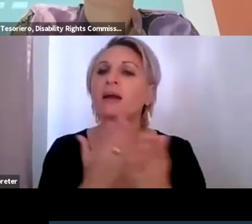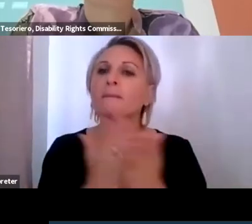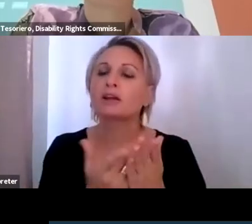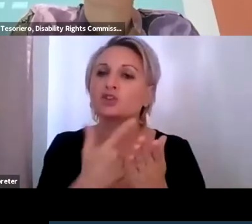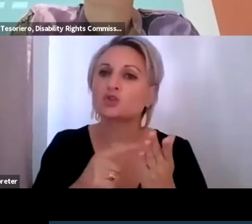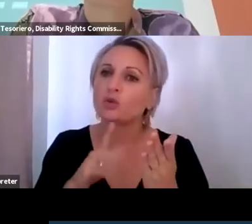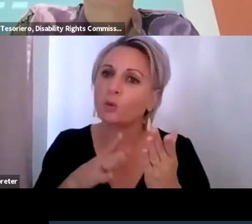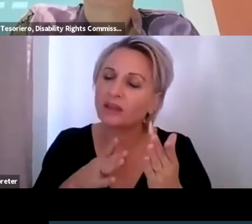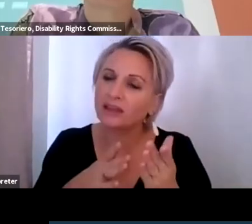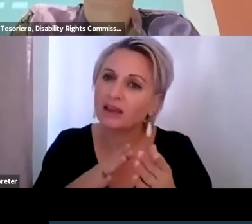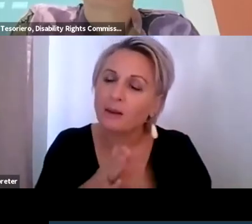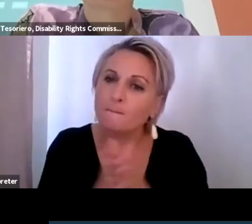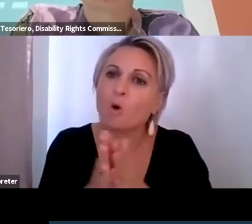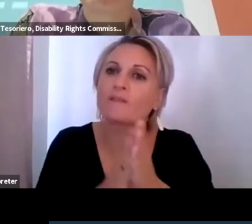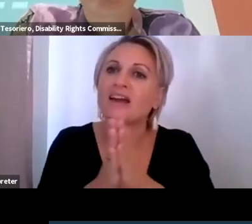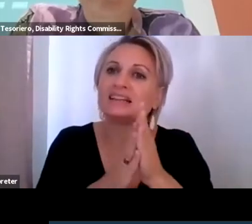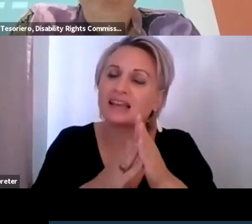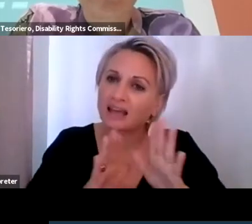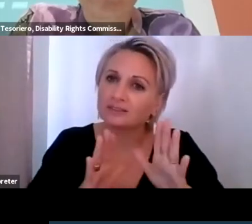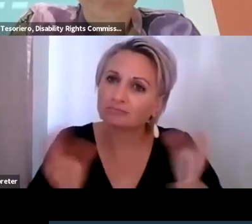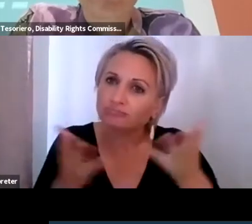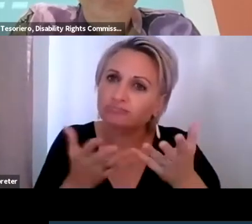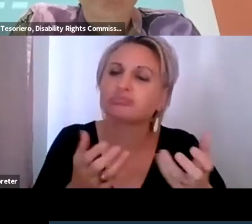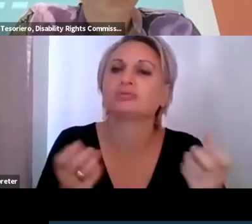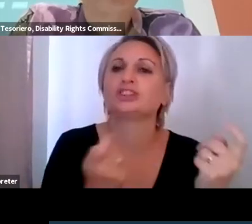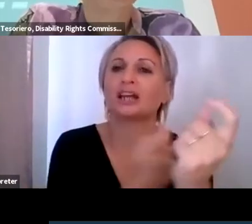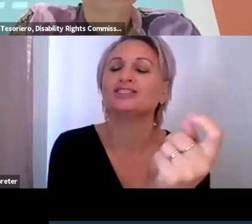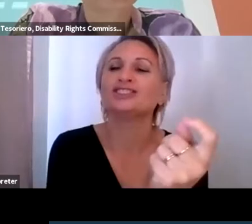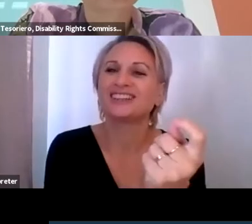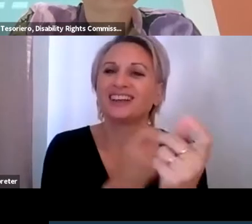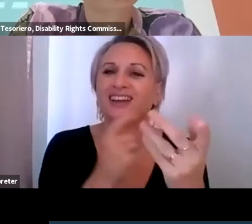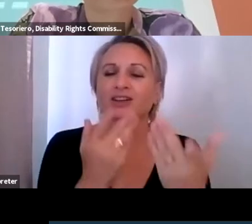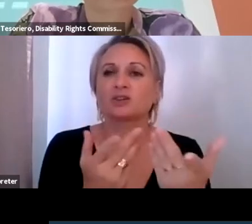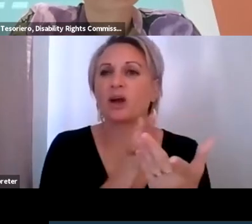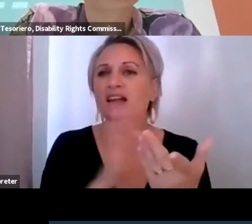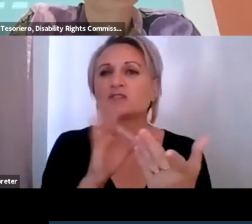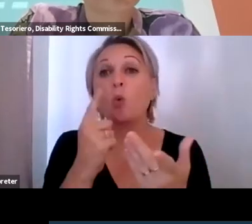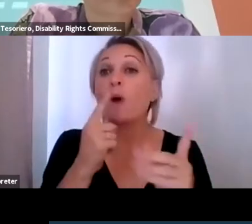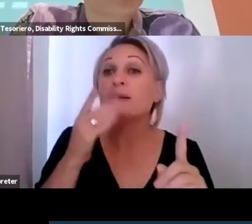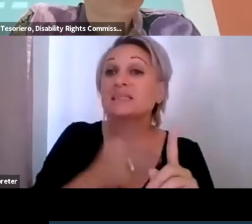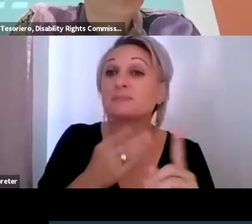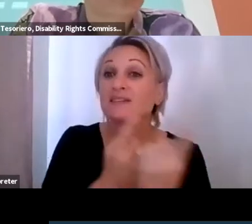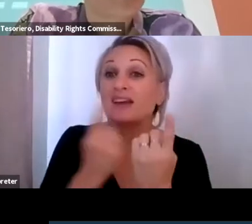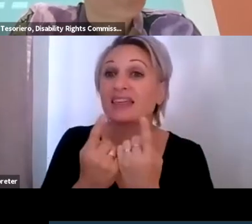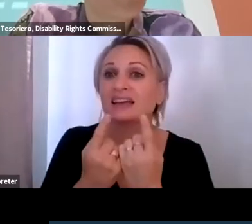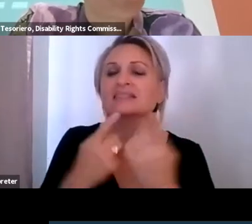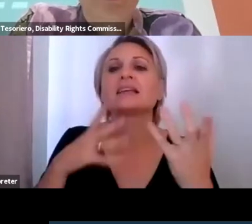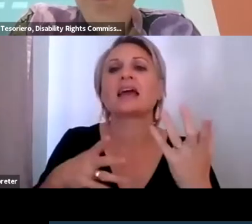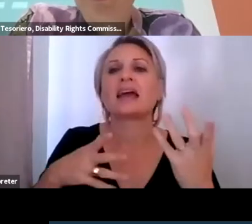change in the direction that we want to. So it's not any particular thing, it's a combination of a range of